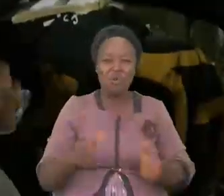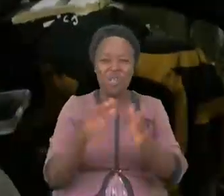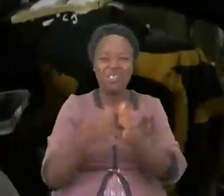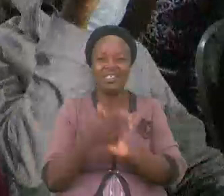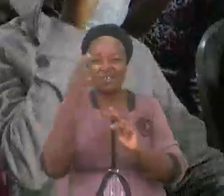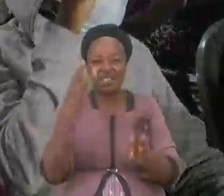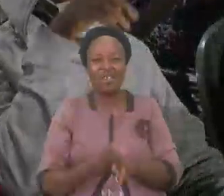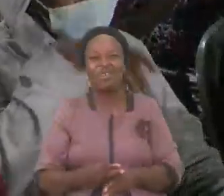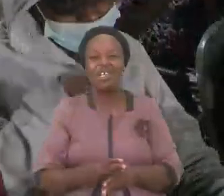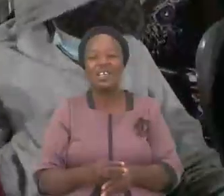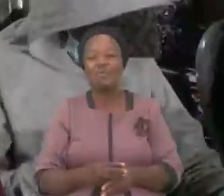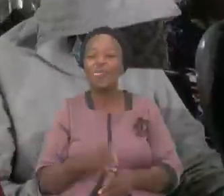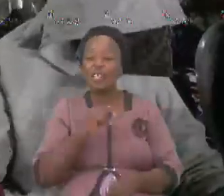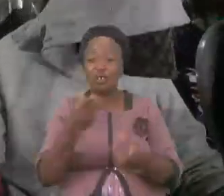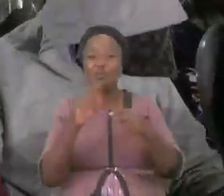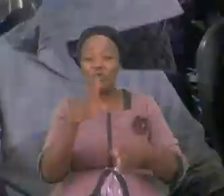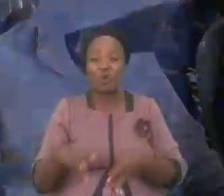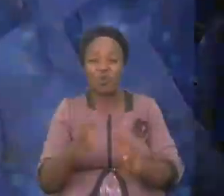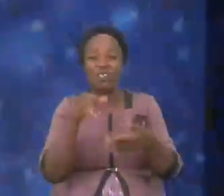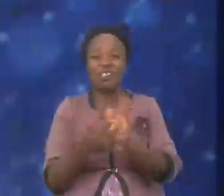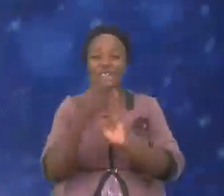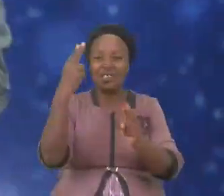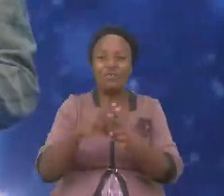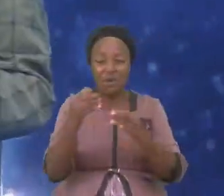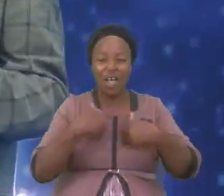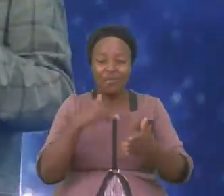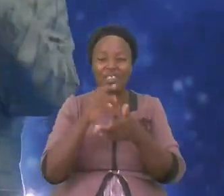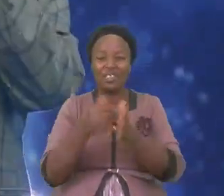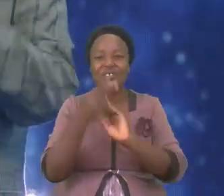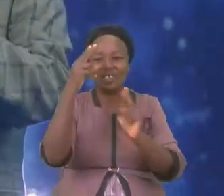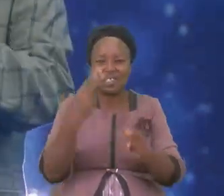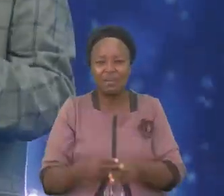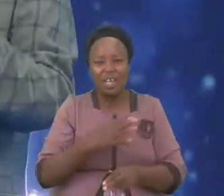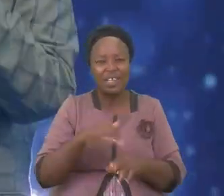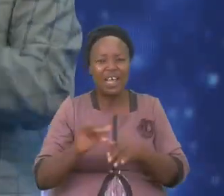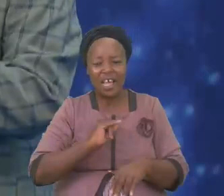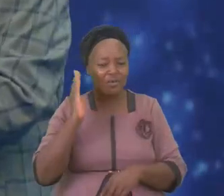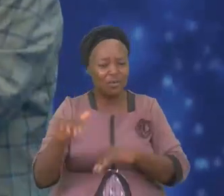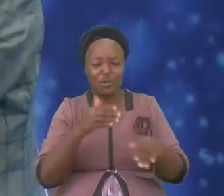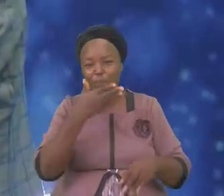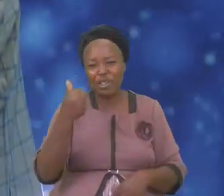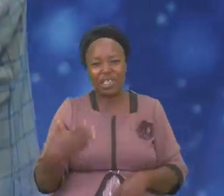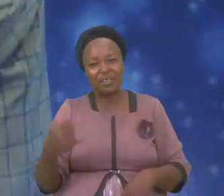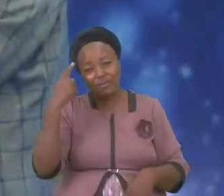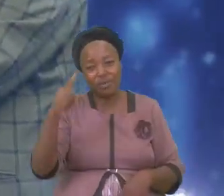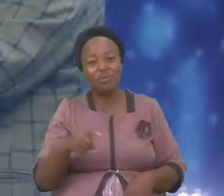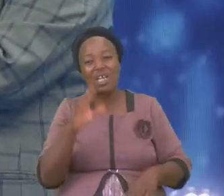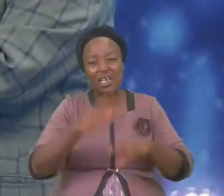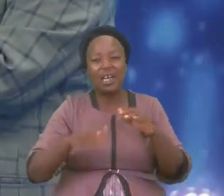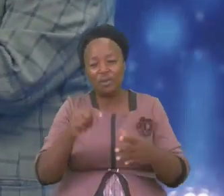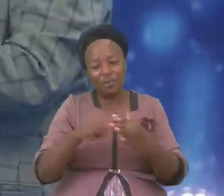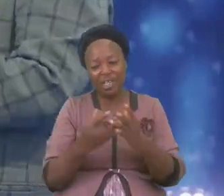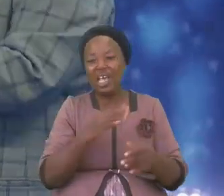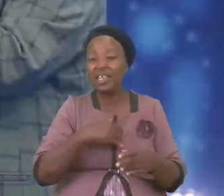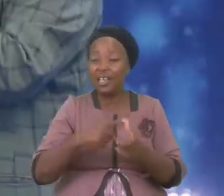name. I will do better things for you than at your beginnings, and ye shall know that I am, not